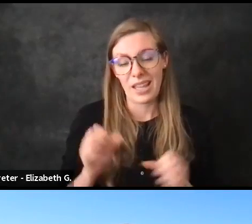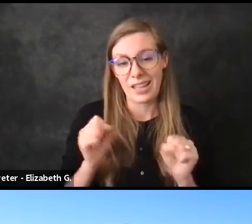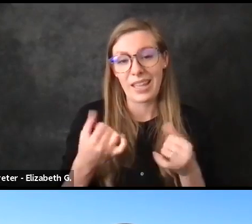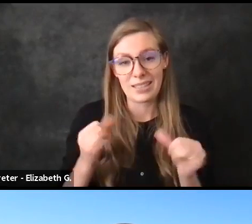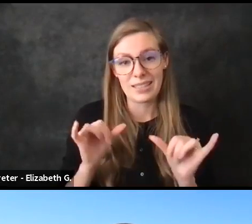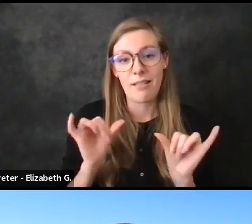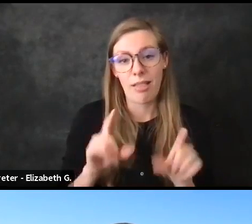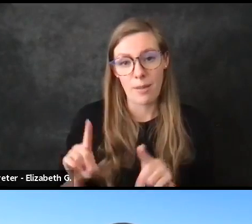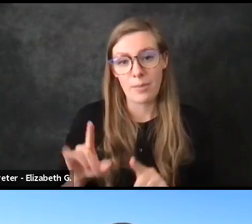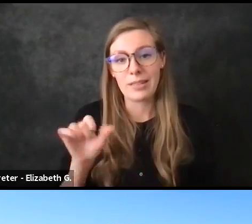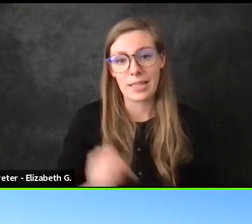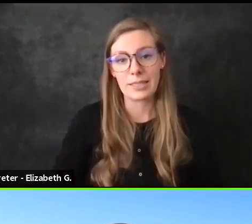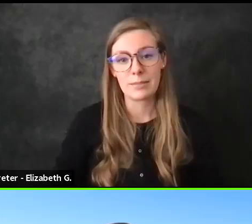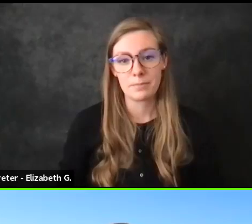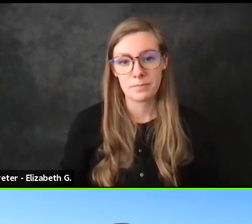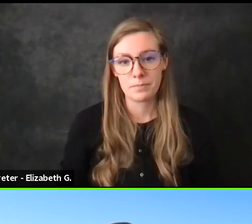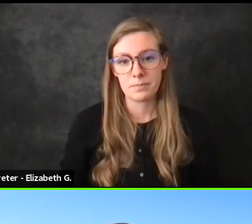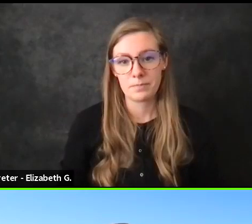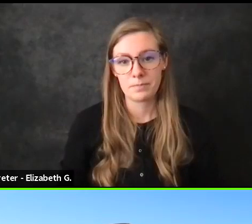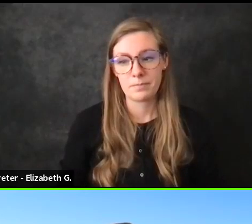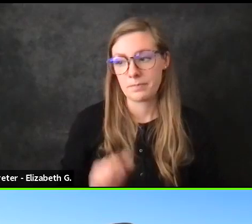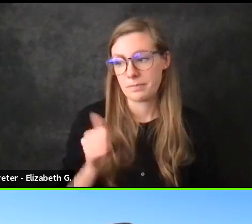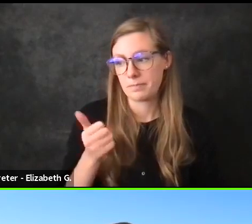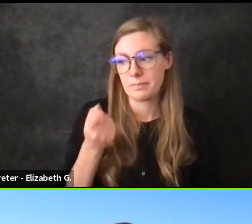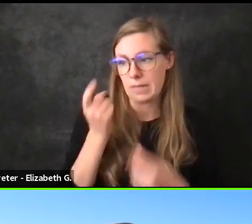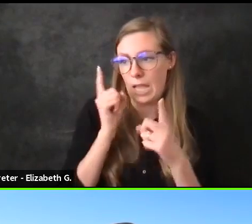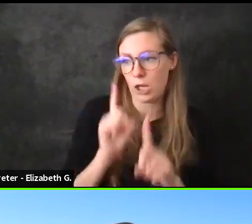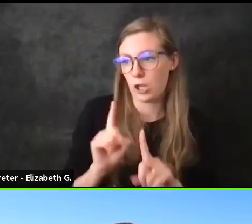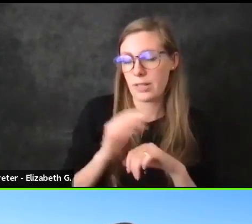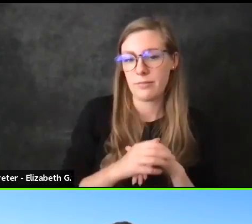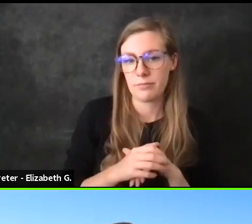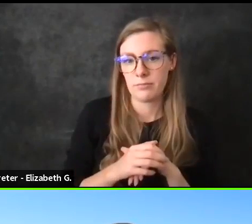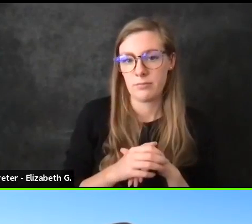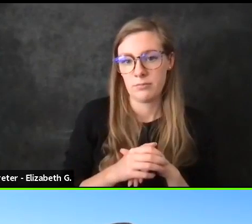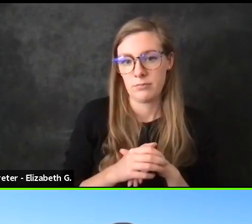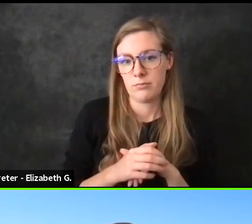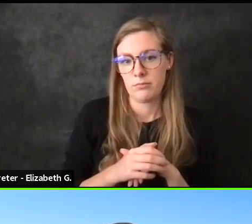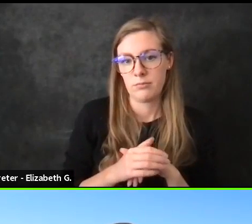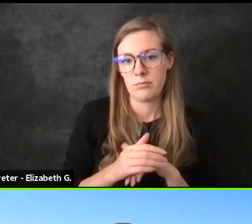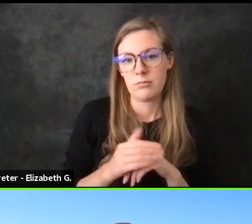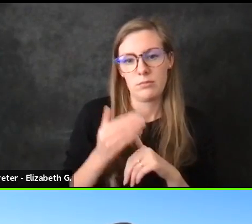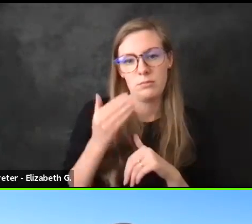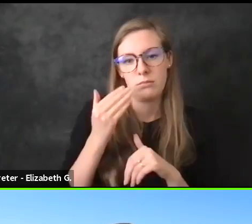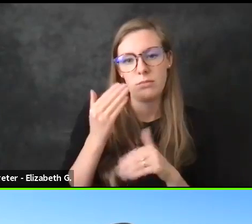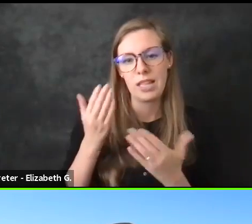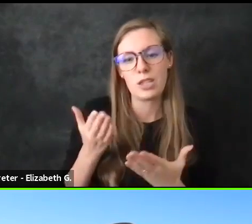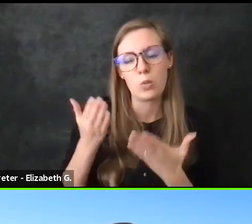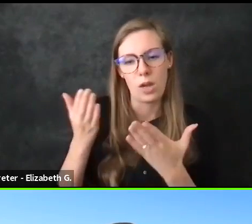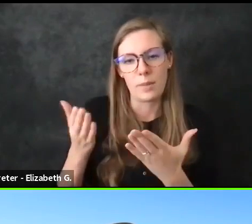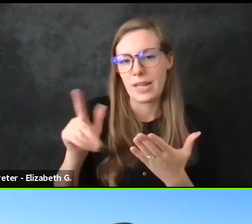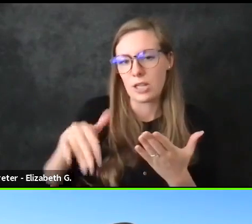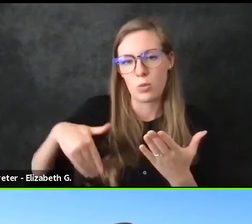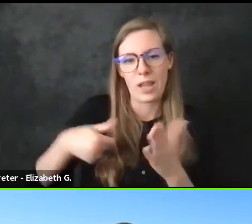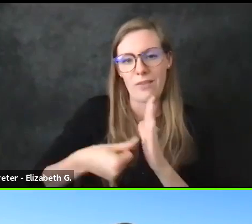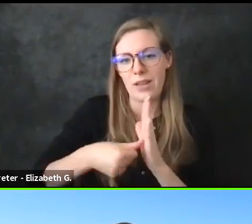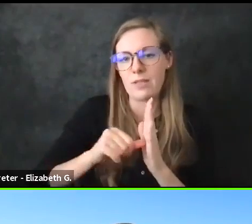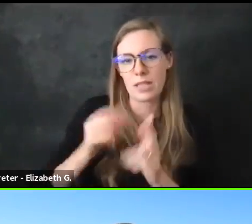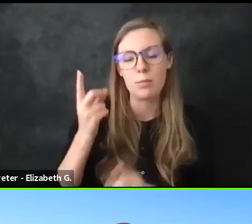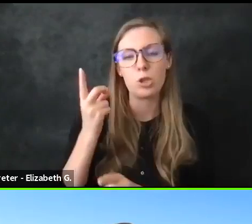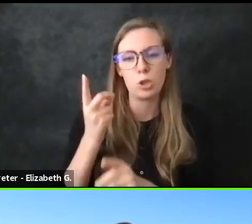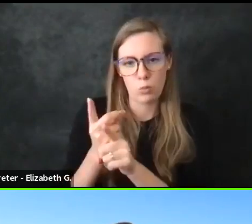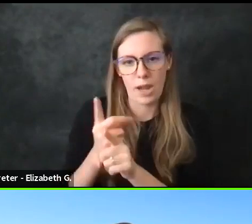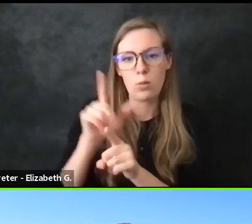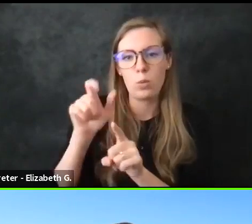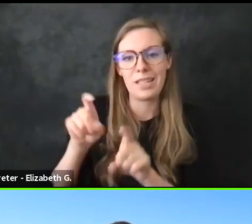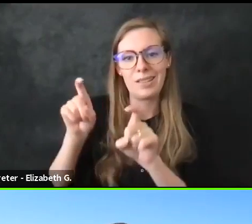add? Nothing else to add. Yeah, I think it's a little known recommendation that hasn't been emphasized as much. So it's important for people to